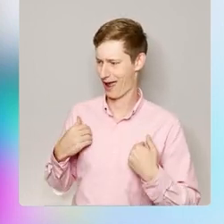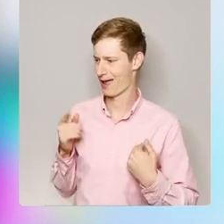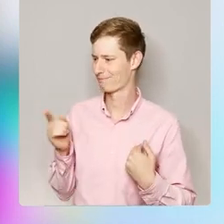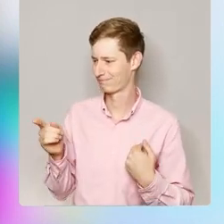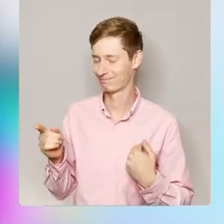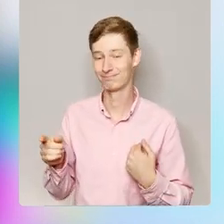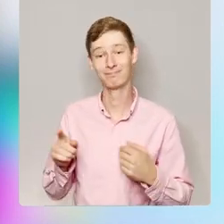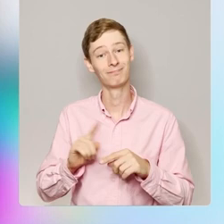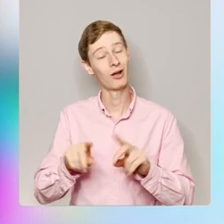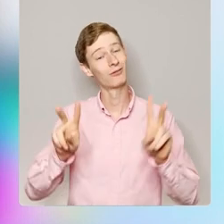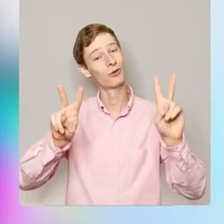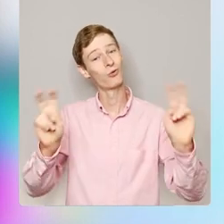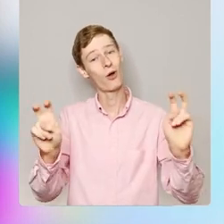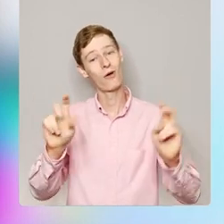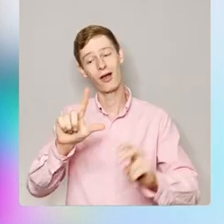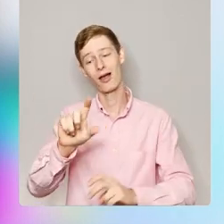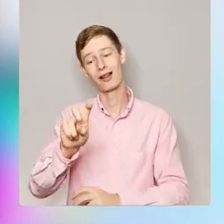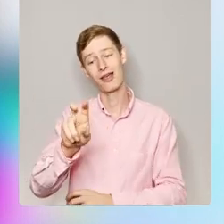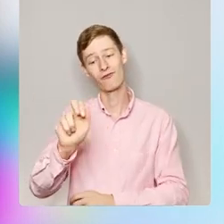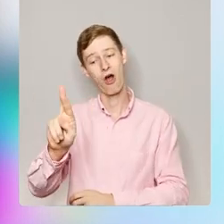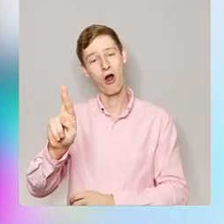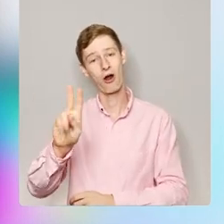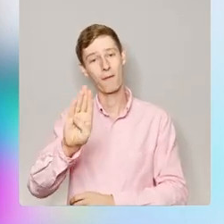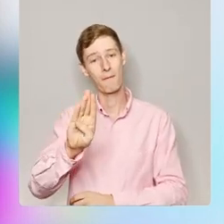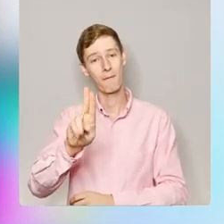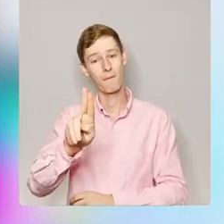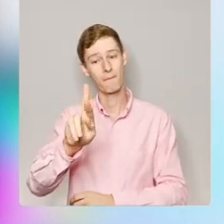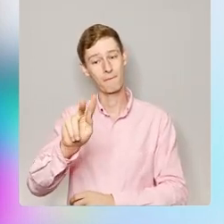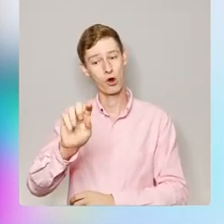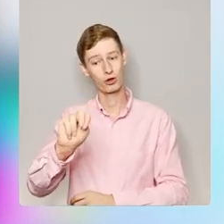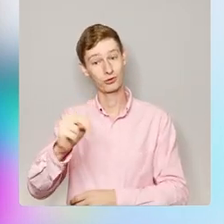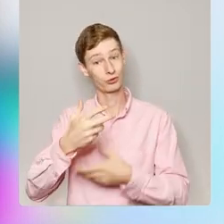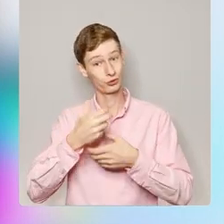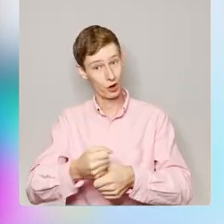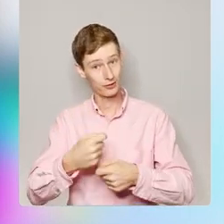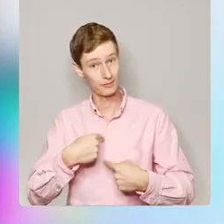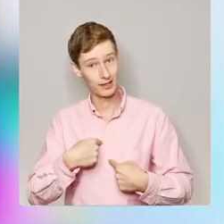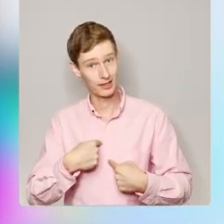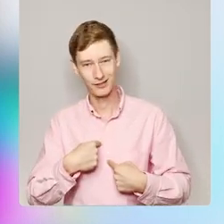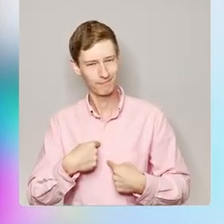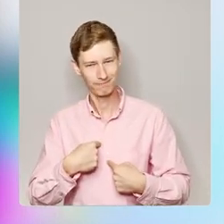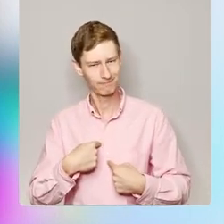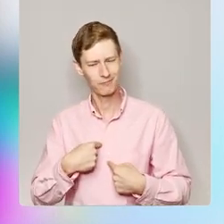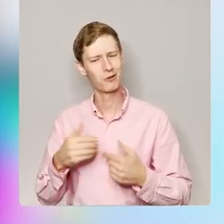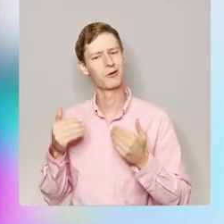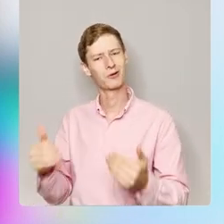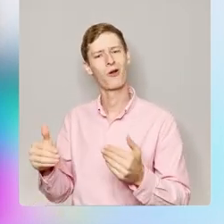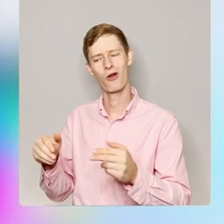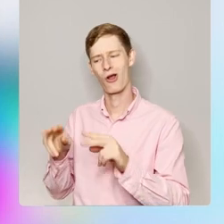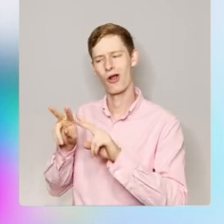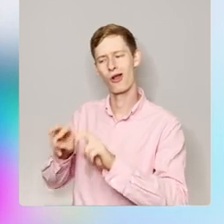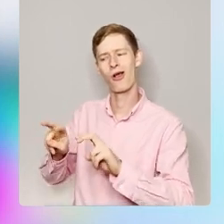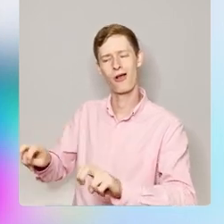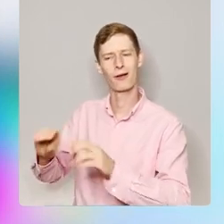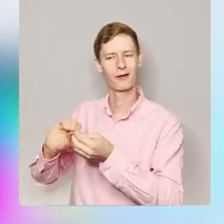But, you know, to quote the great LeVar Burton, you don't have to take my word for it. Let's take a look at the numbers.